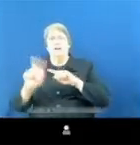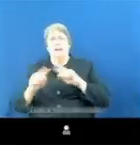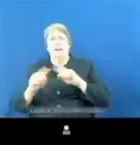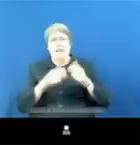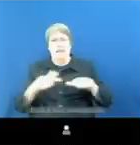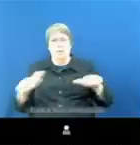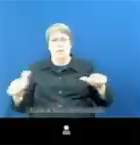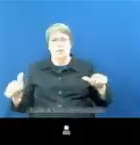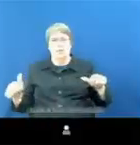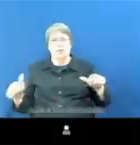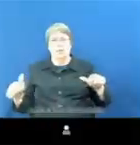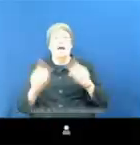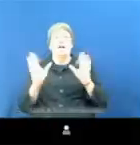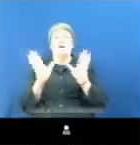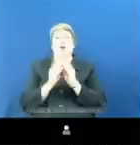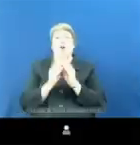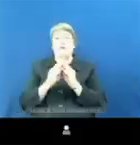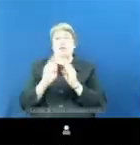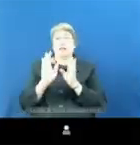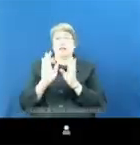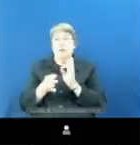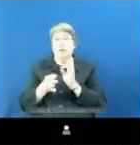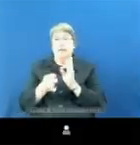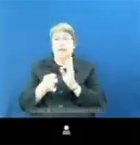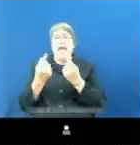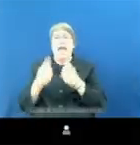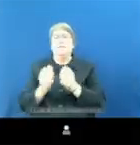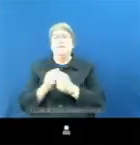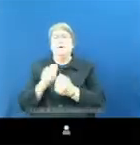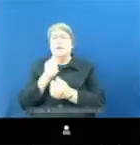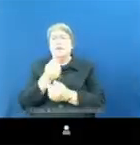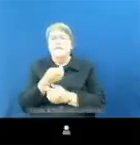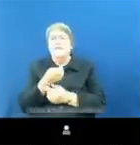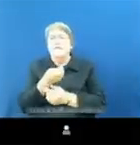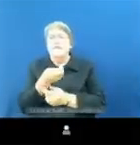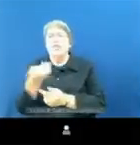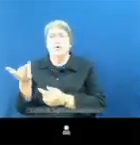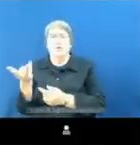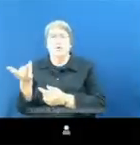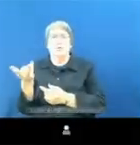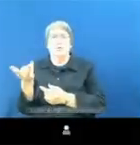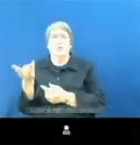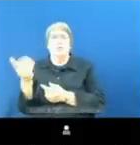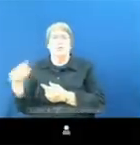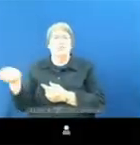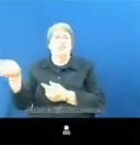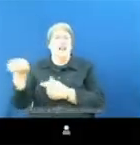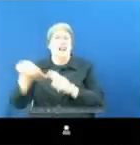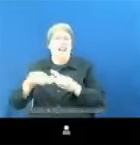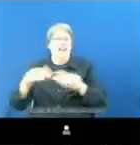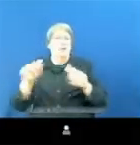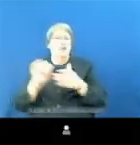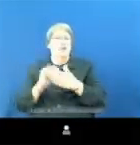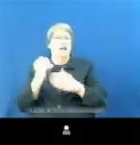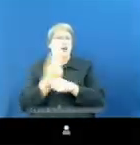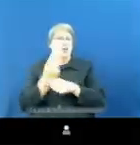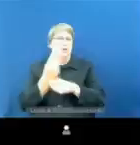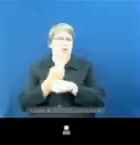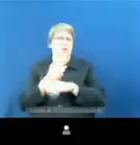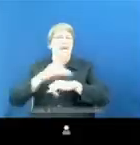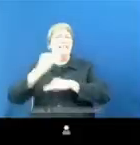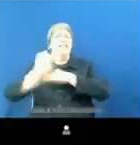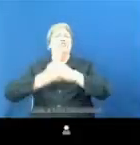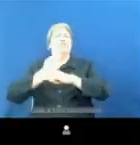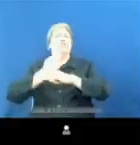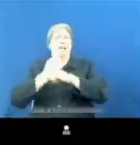conference interpreting happens with those few kind of lingua franca languages that are used at international conferences.